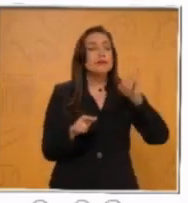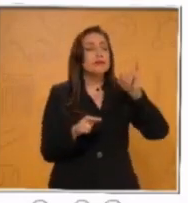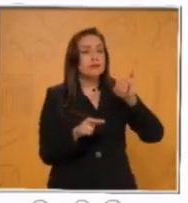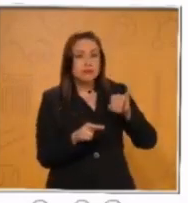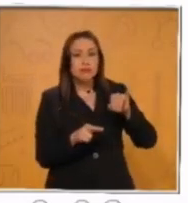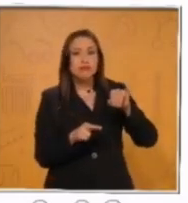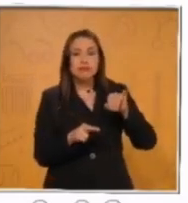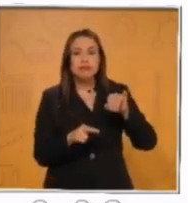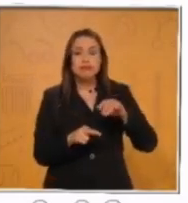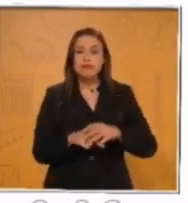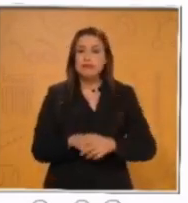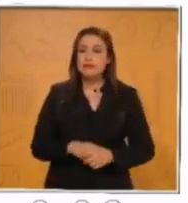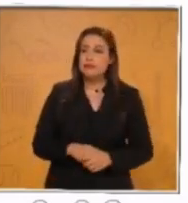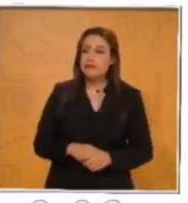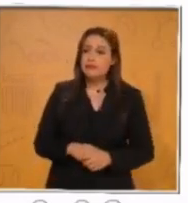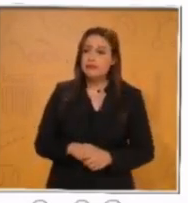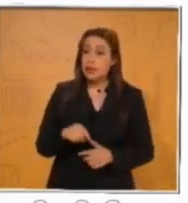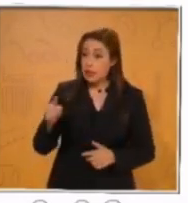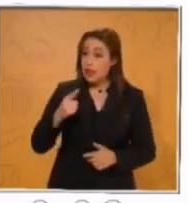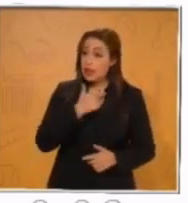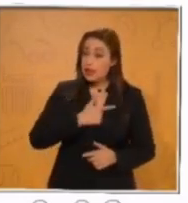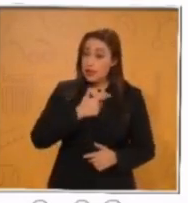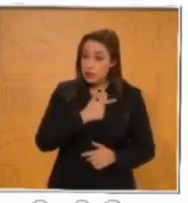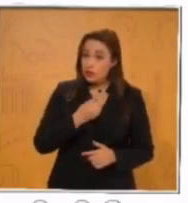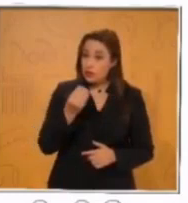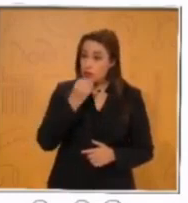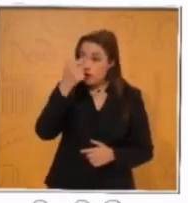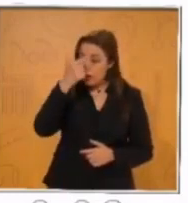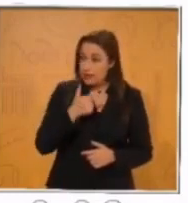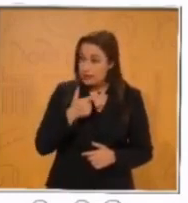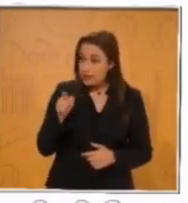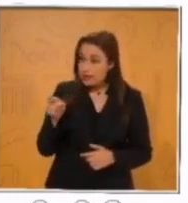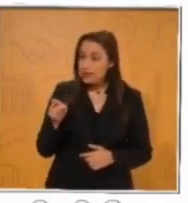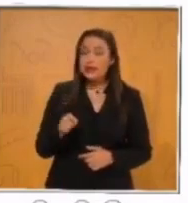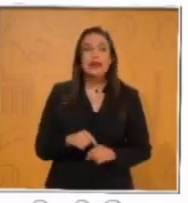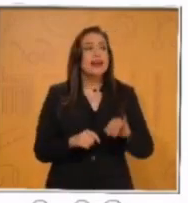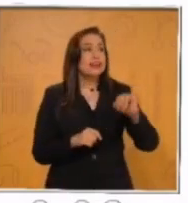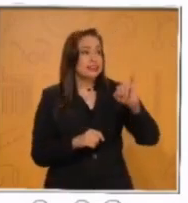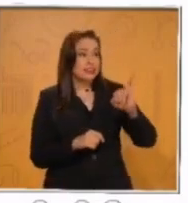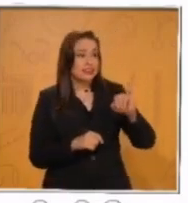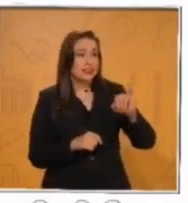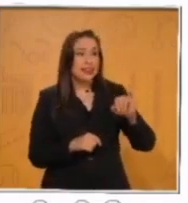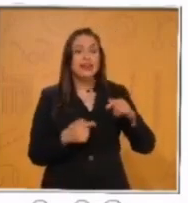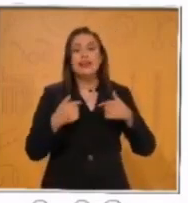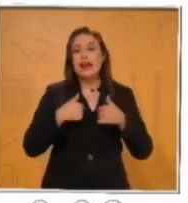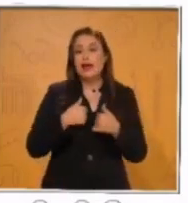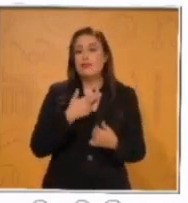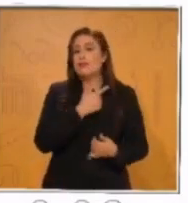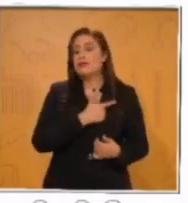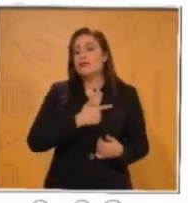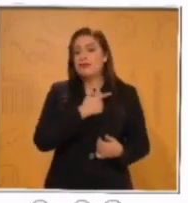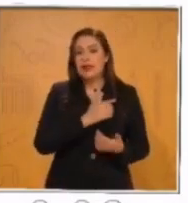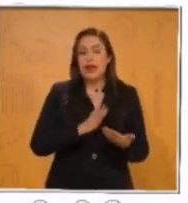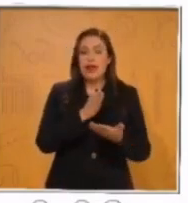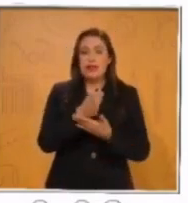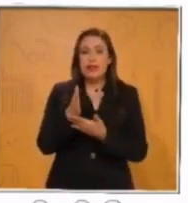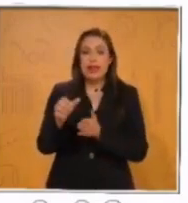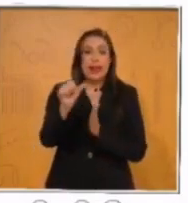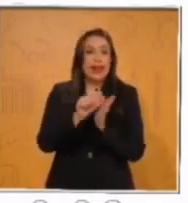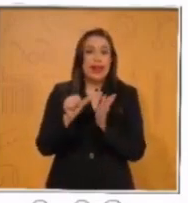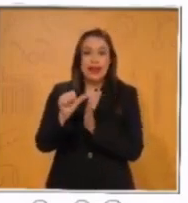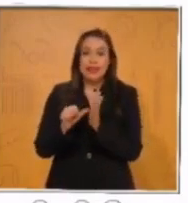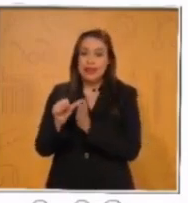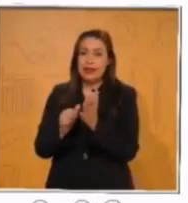at. Did you enjoy your dinner? Yes, we enjoyed our dinner very much.